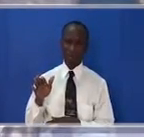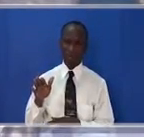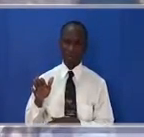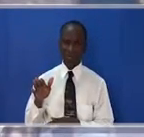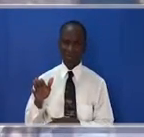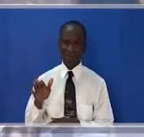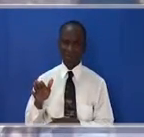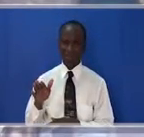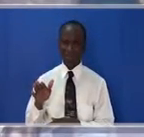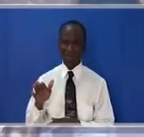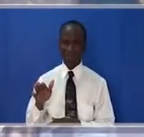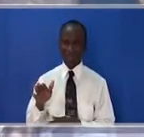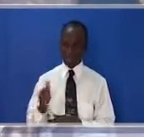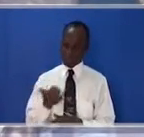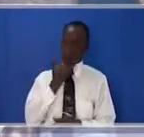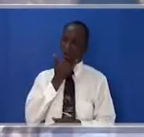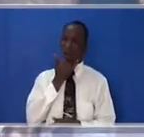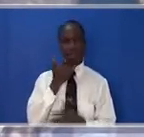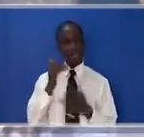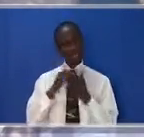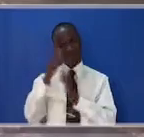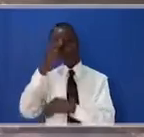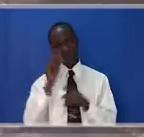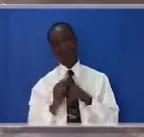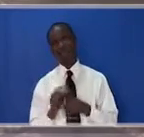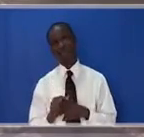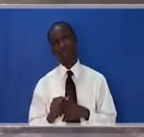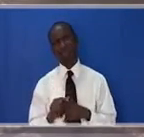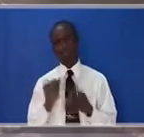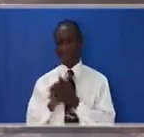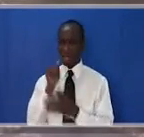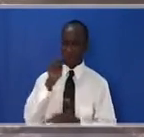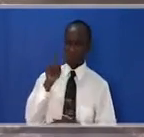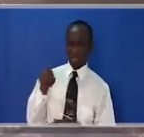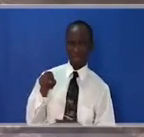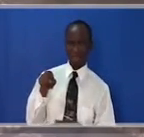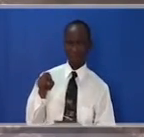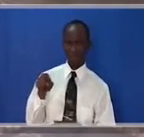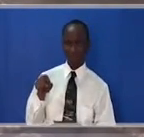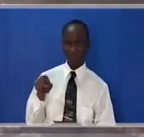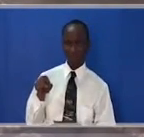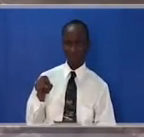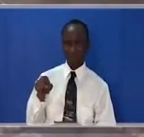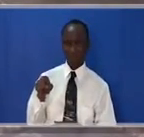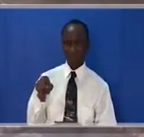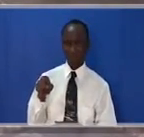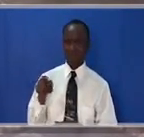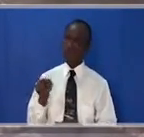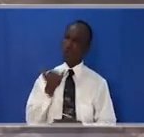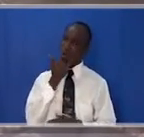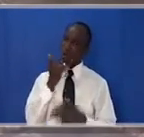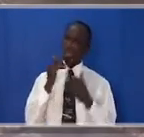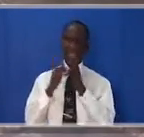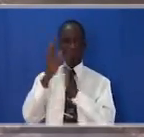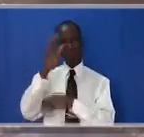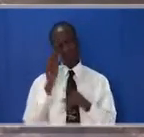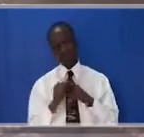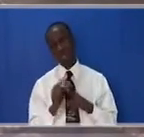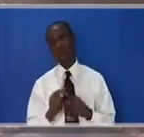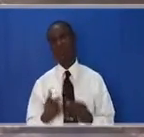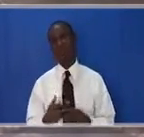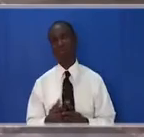incongruous to the word of God. He is doing so as an affront to the correct teachings